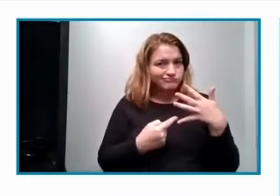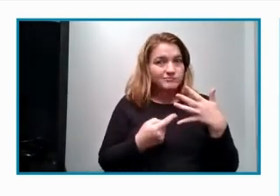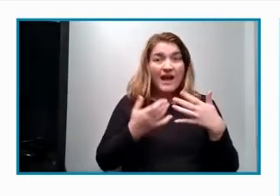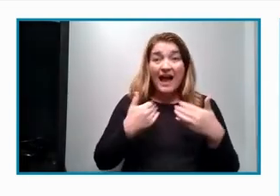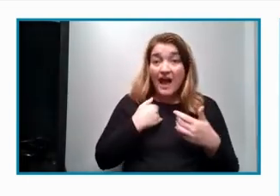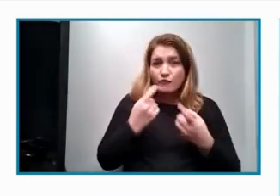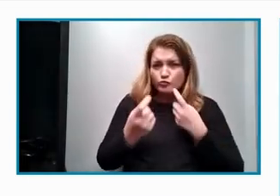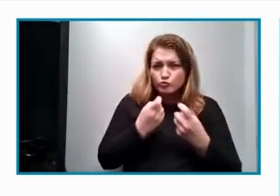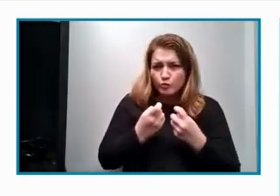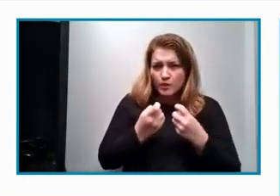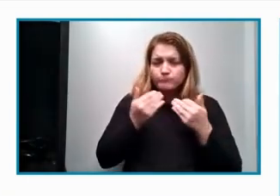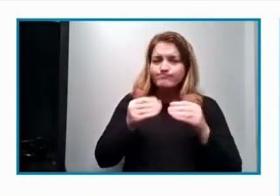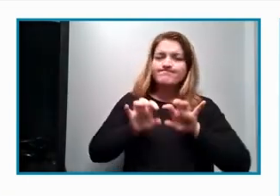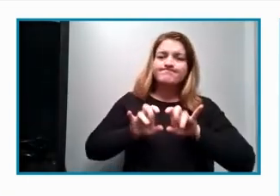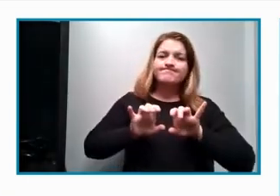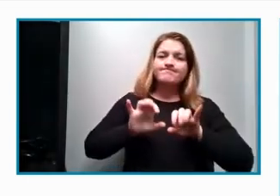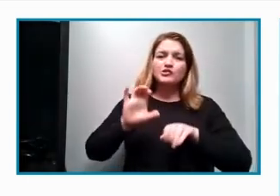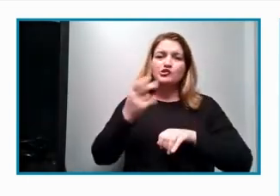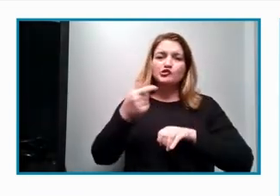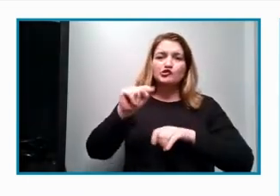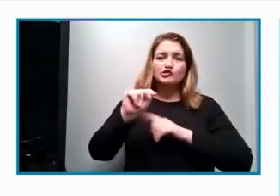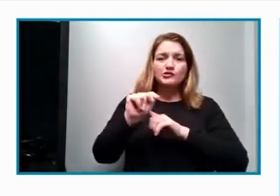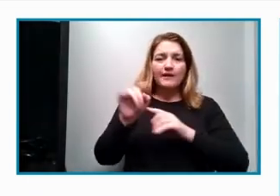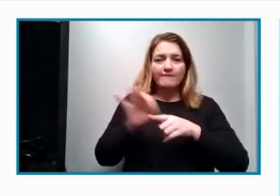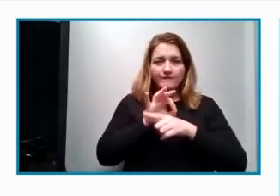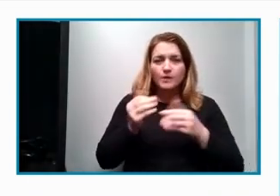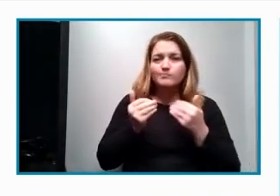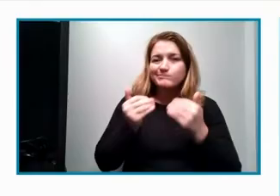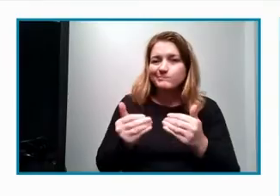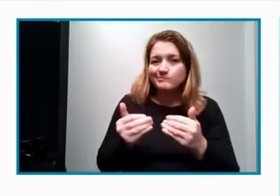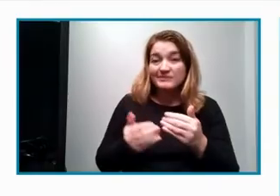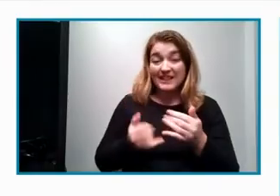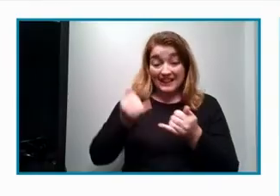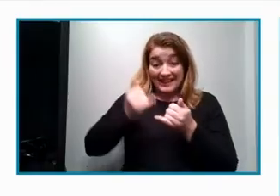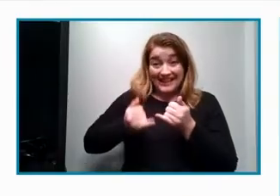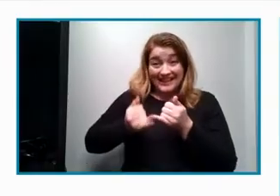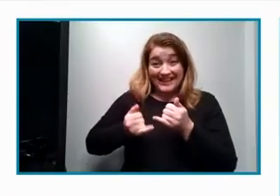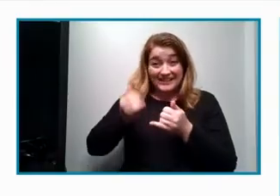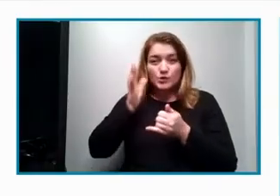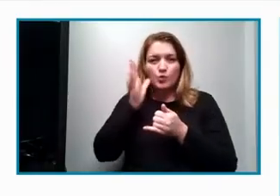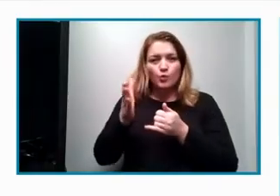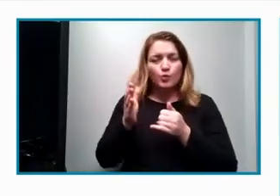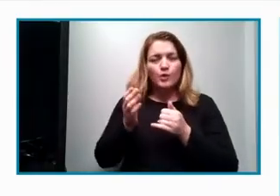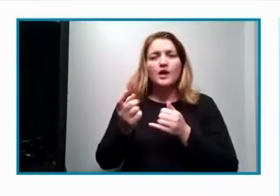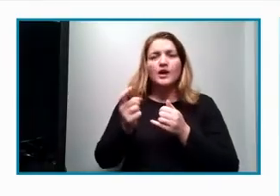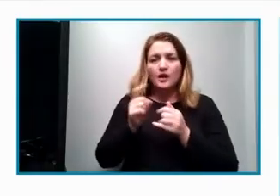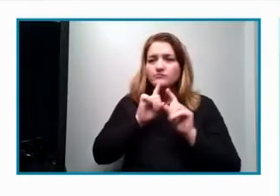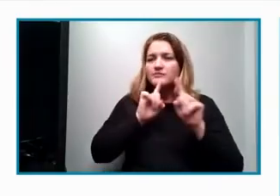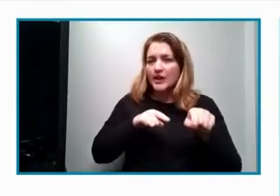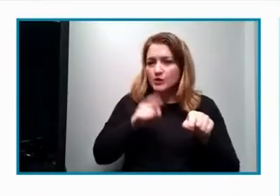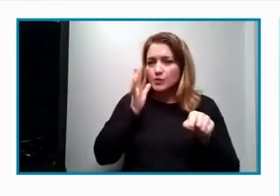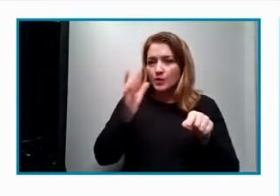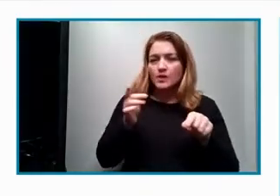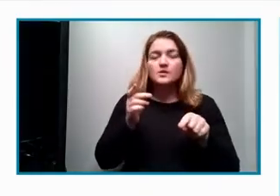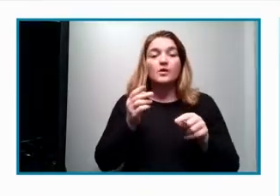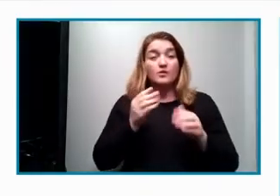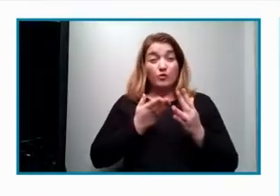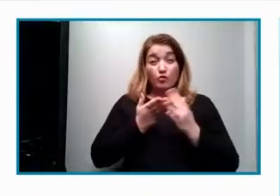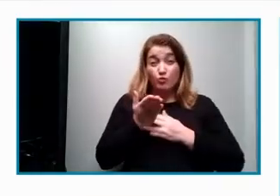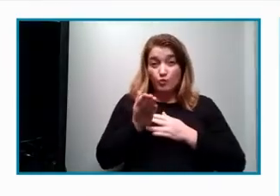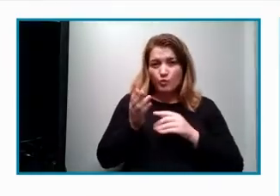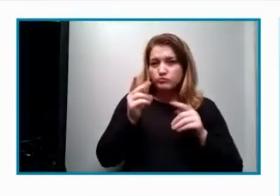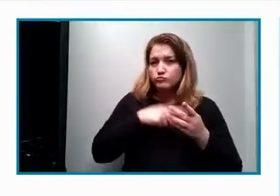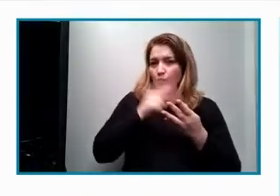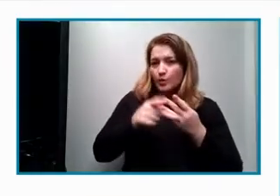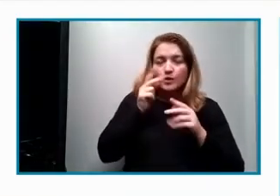will have time at the end for questions, and we will be monitoring that Q&A. So now I